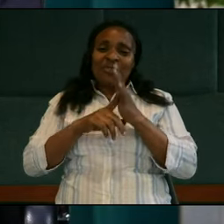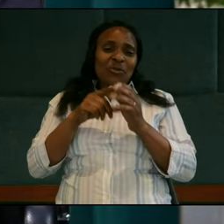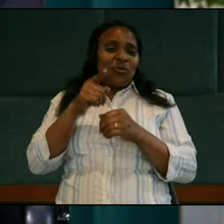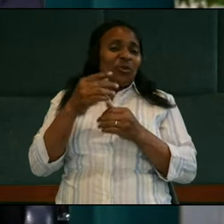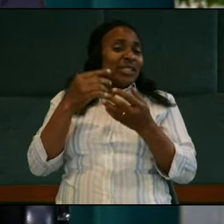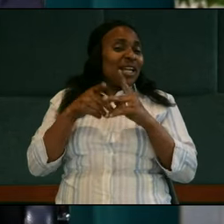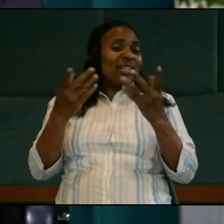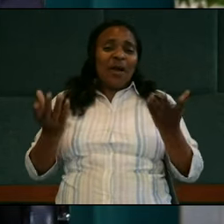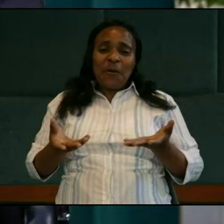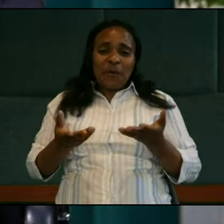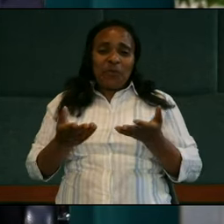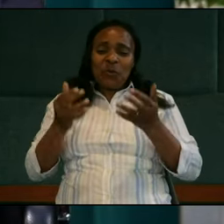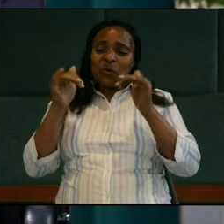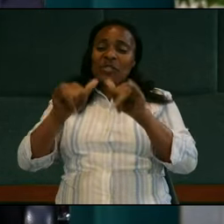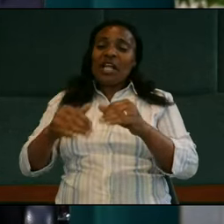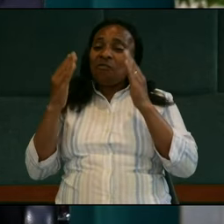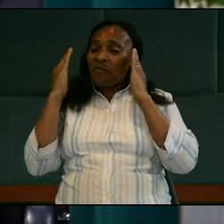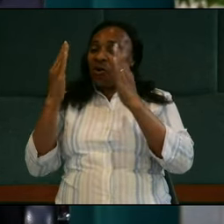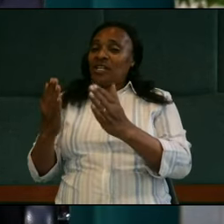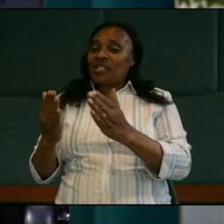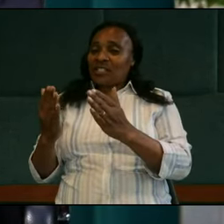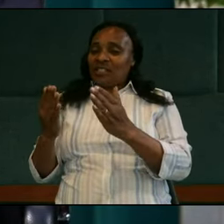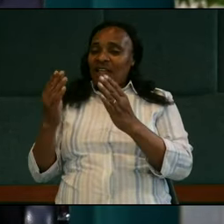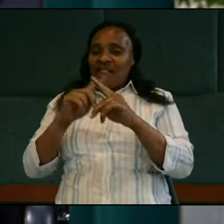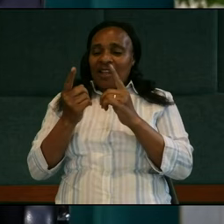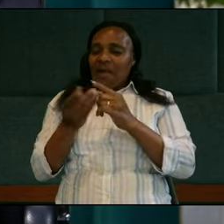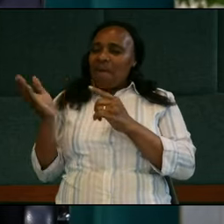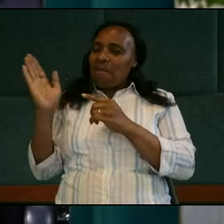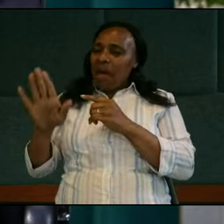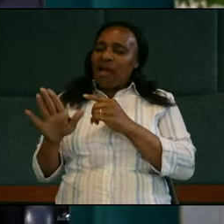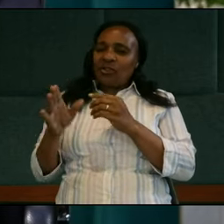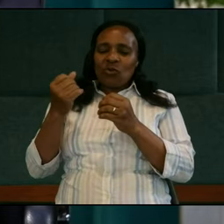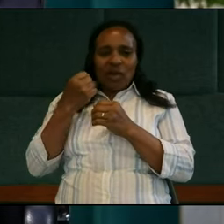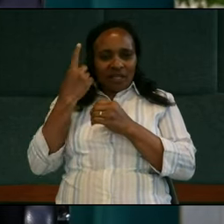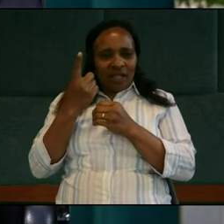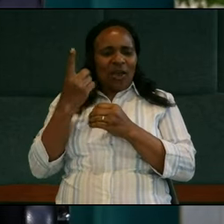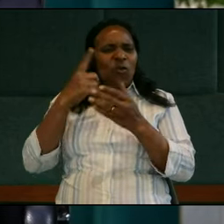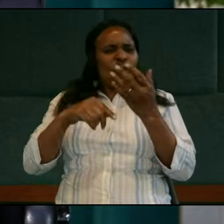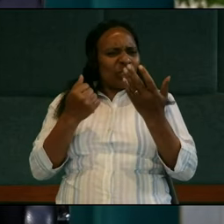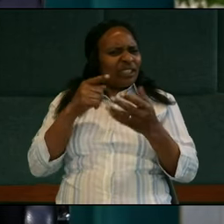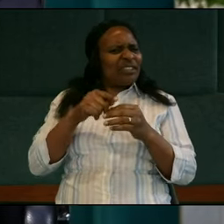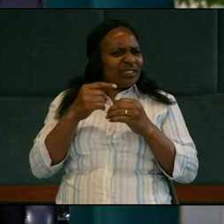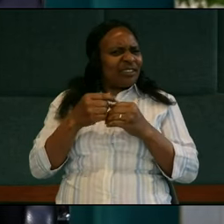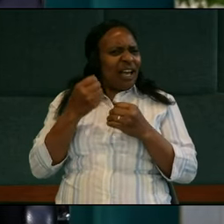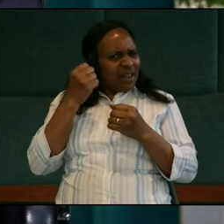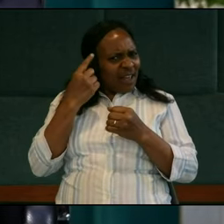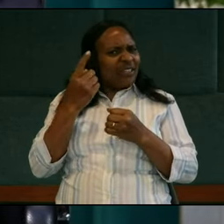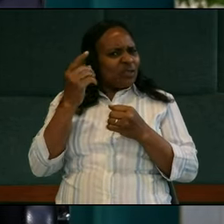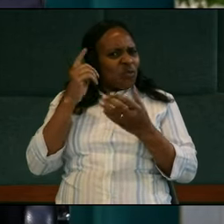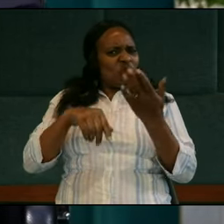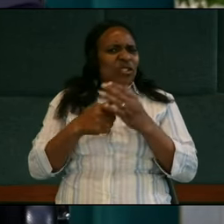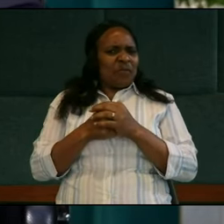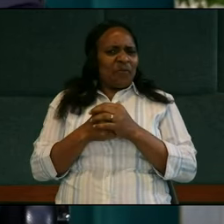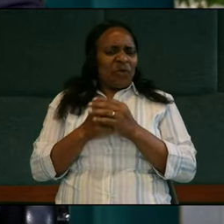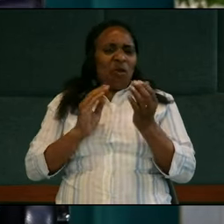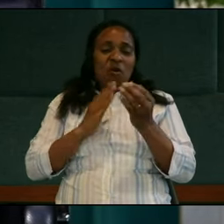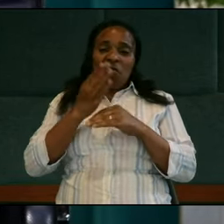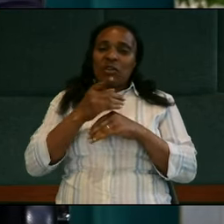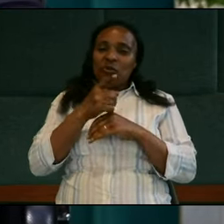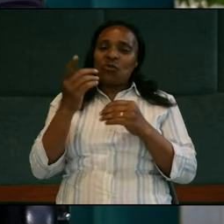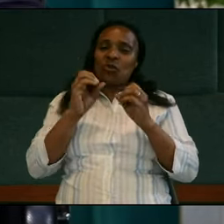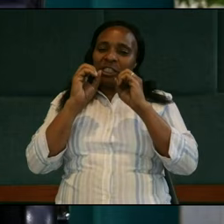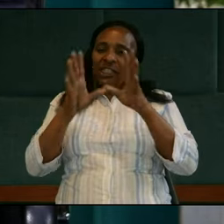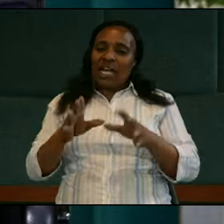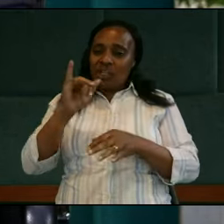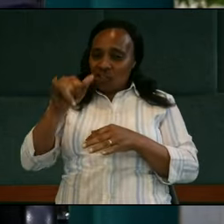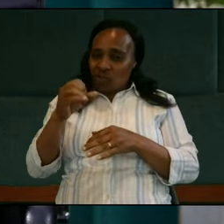year, to remain focused and get back, to get to understand what is it undelivered gift. All right. Yeah, over to you, Teacher